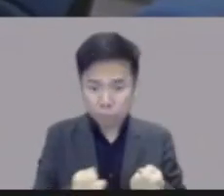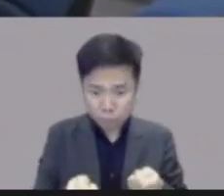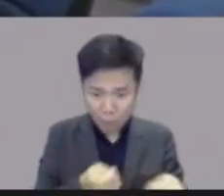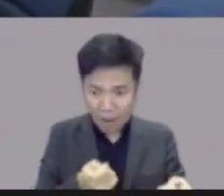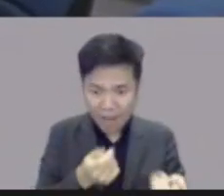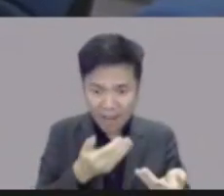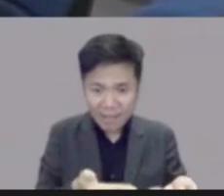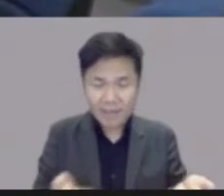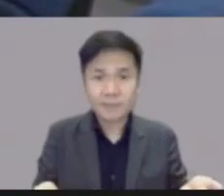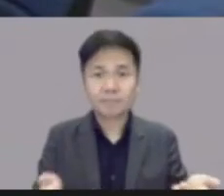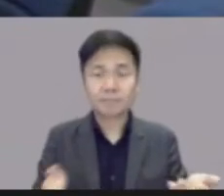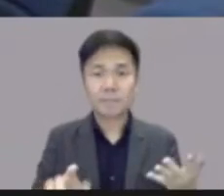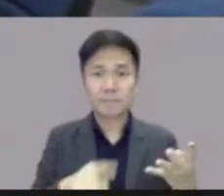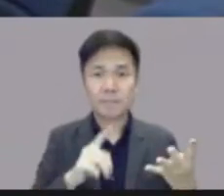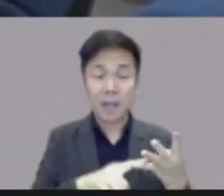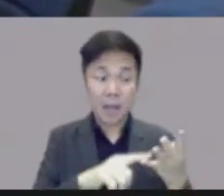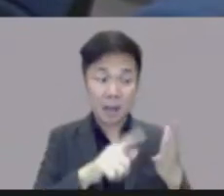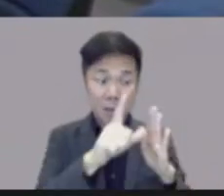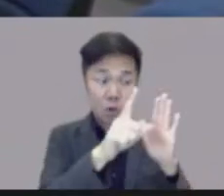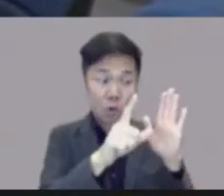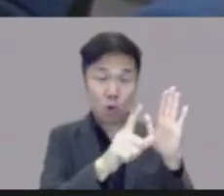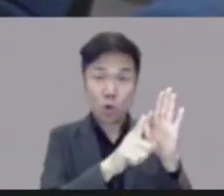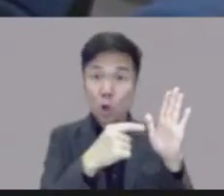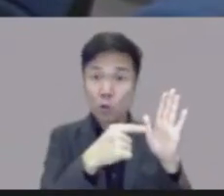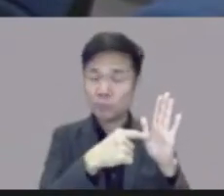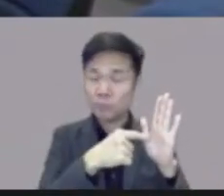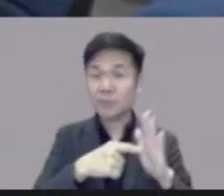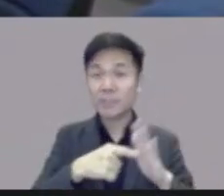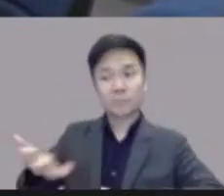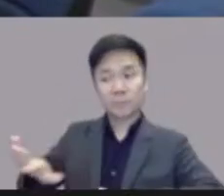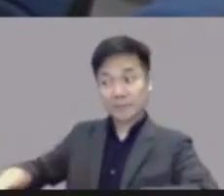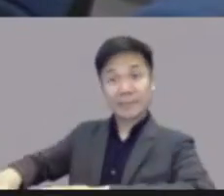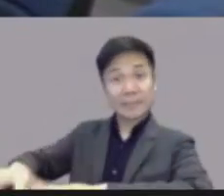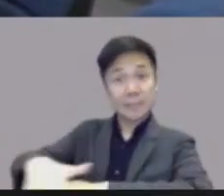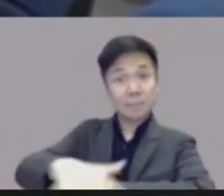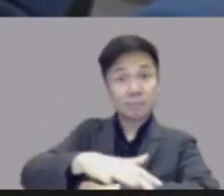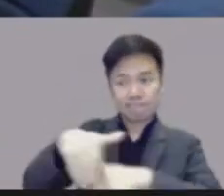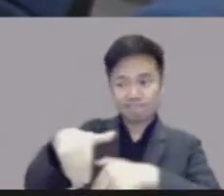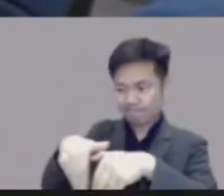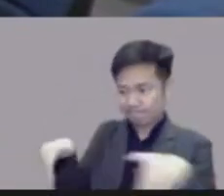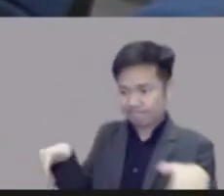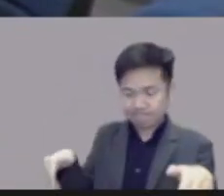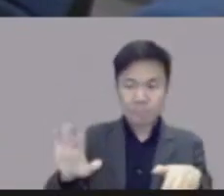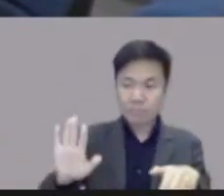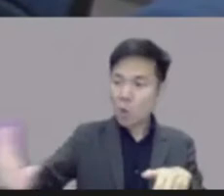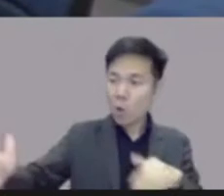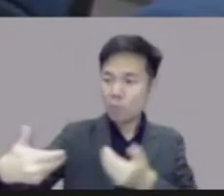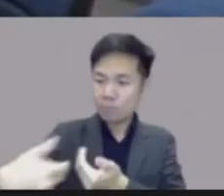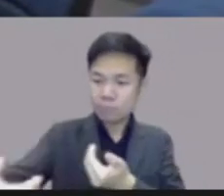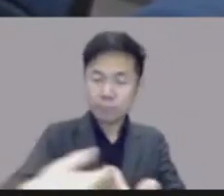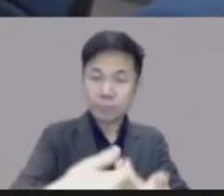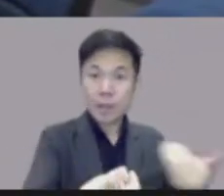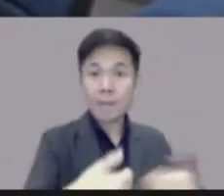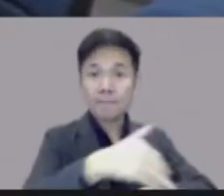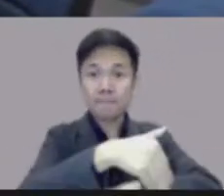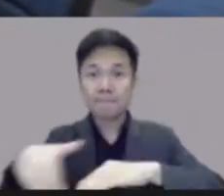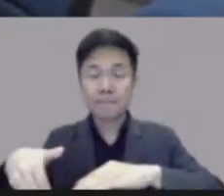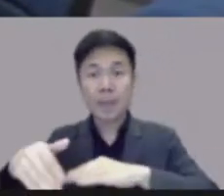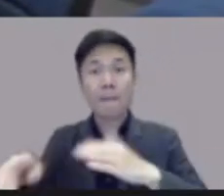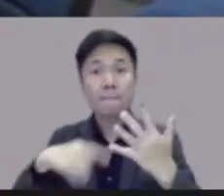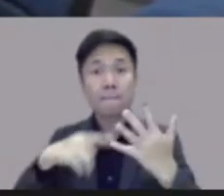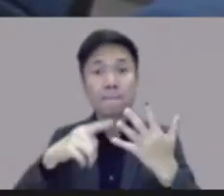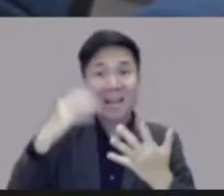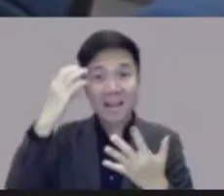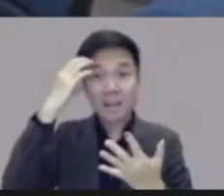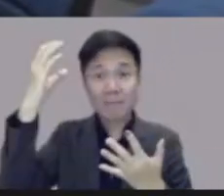legal recognition of Maritime boundaries relative to sea level rise climate finance and intergovernmental resilience